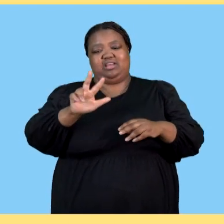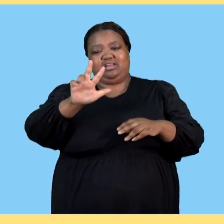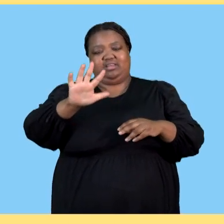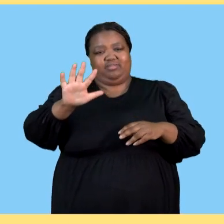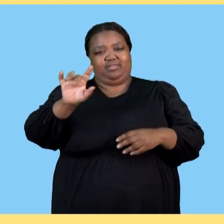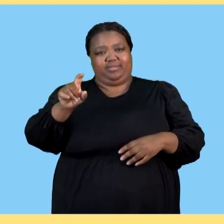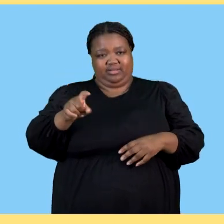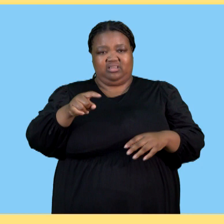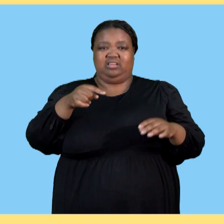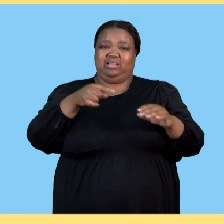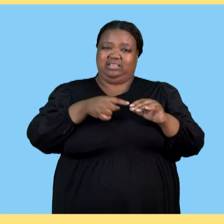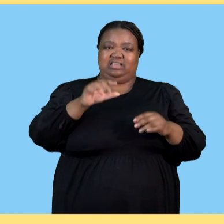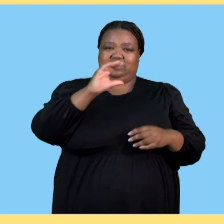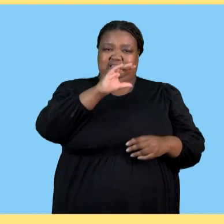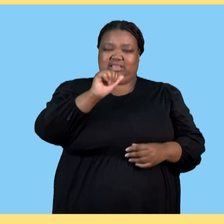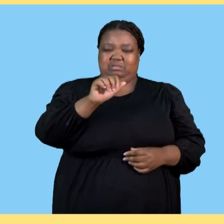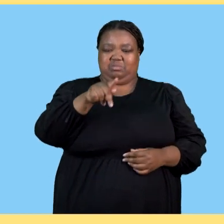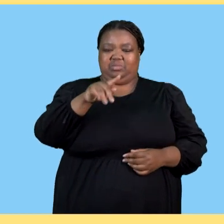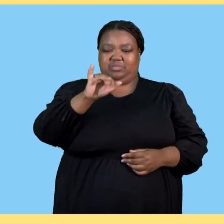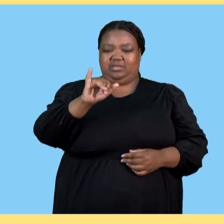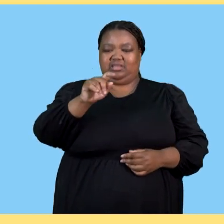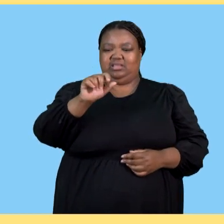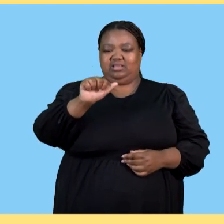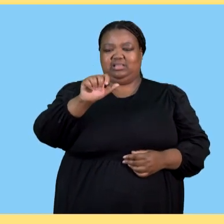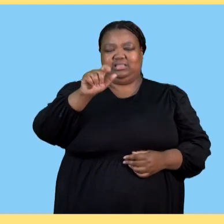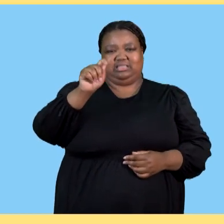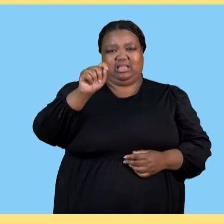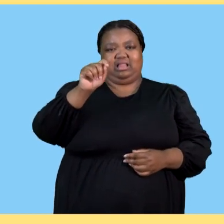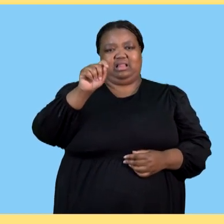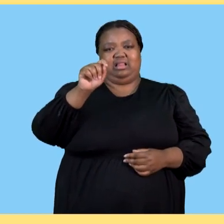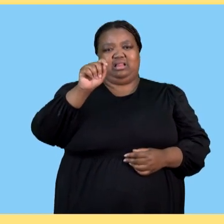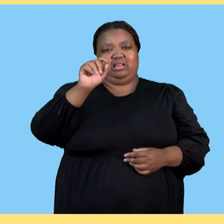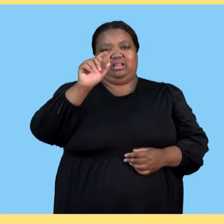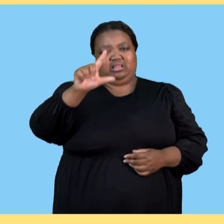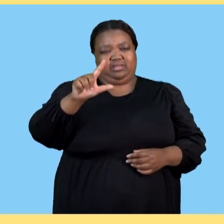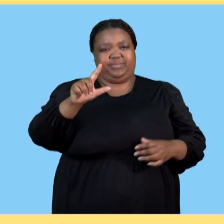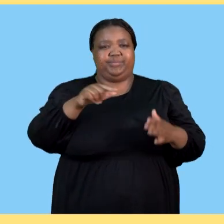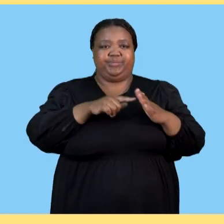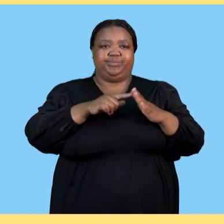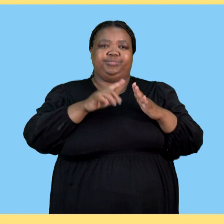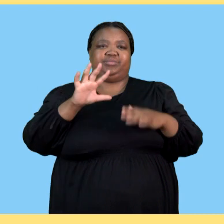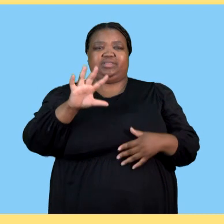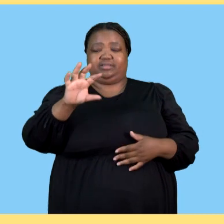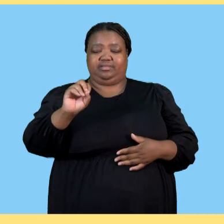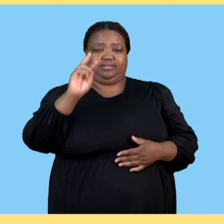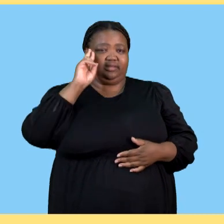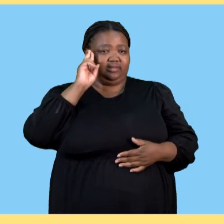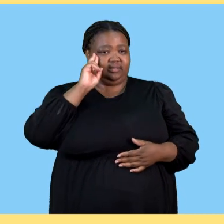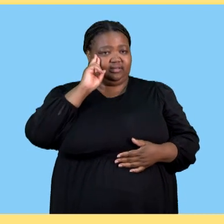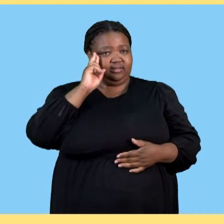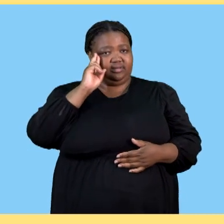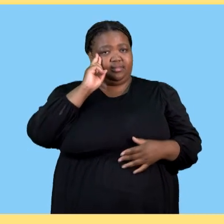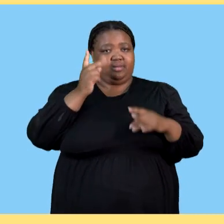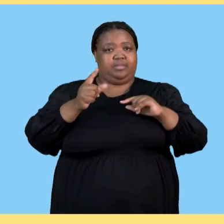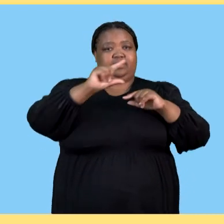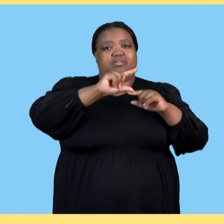what makes 85. And that 35 is the capital portion of the loan.